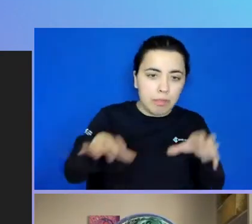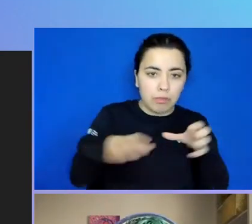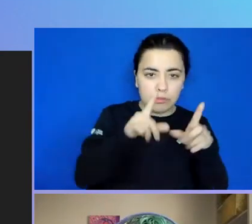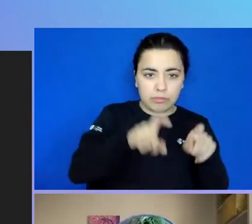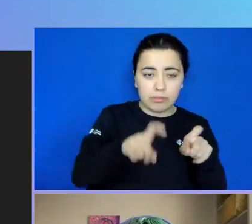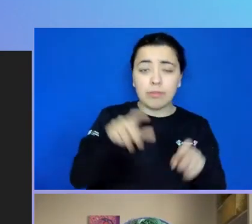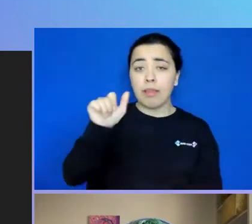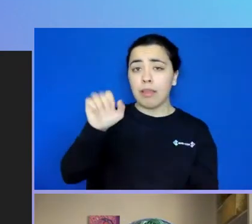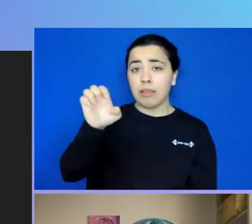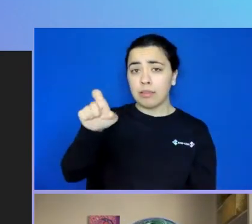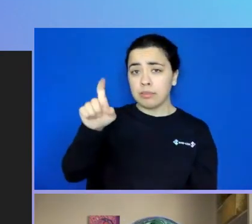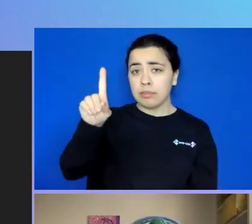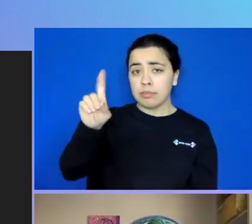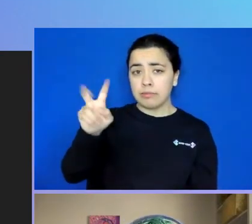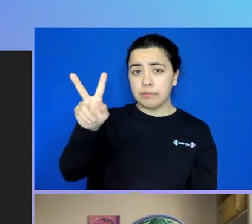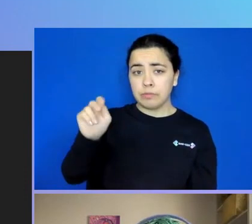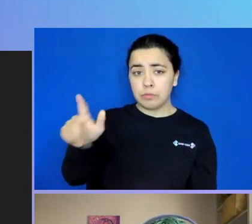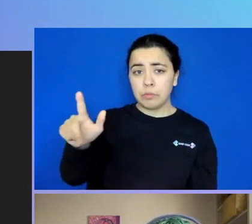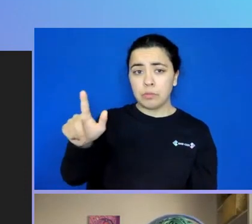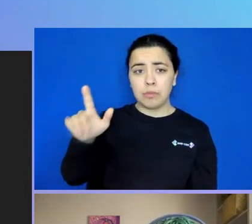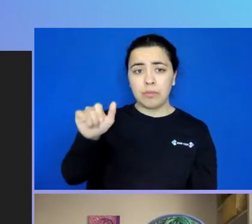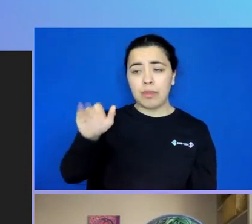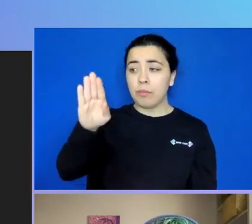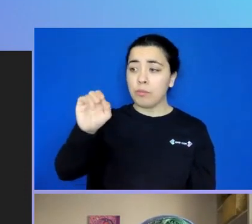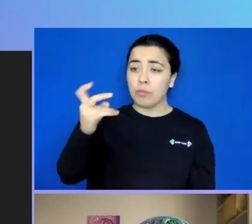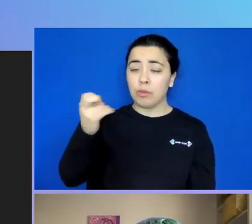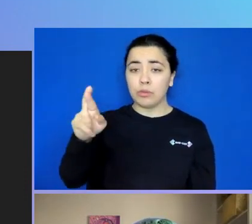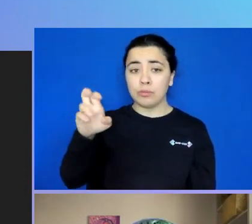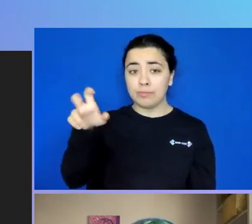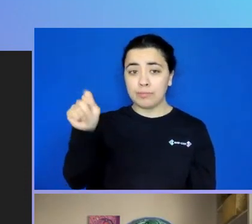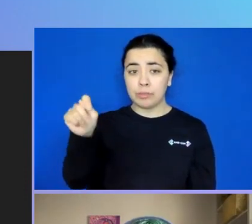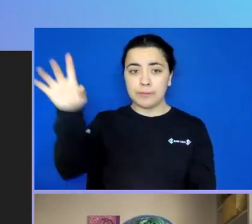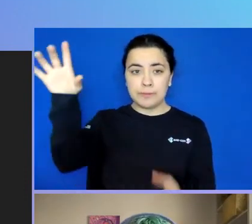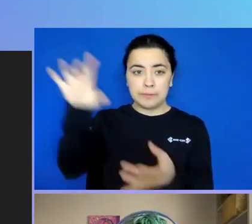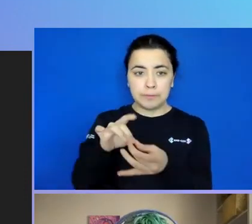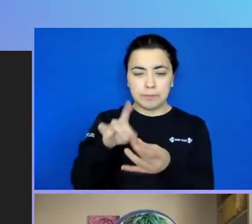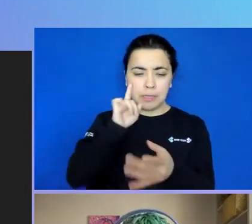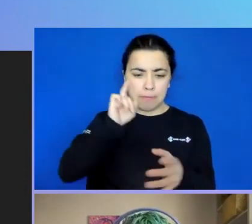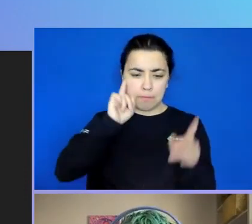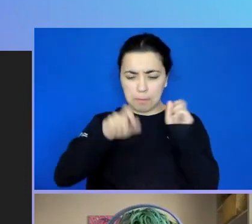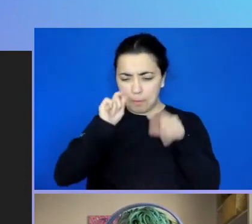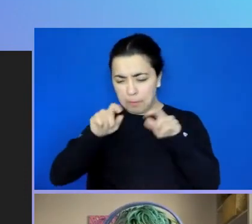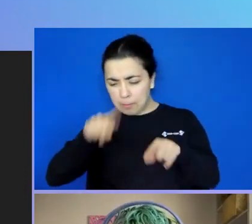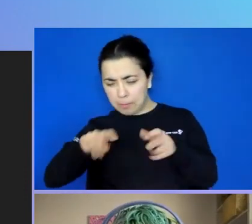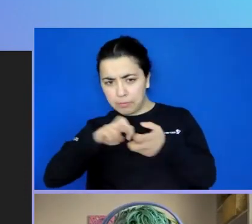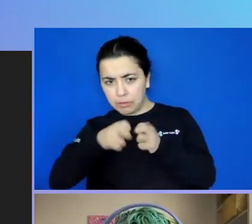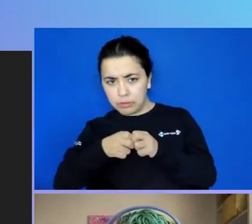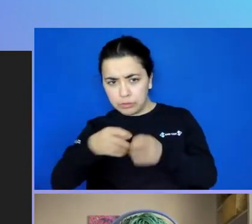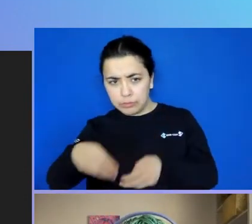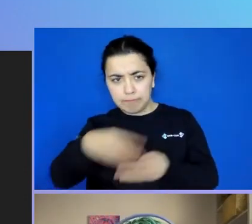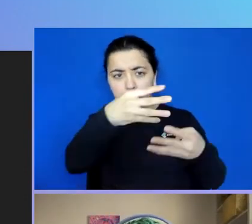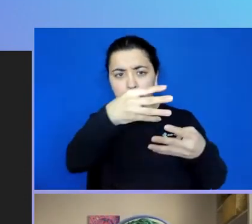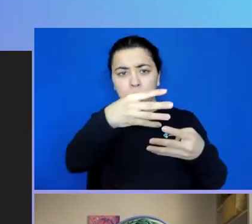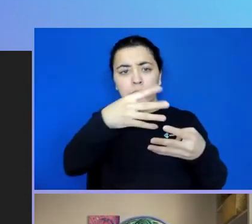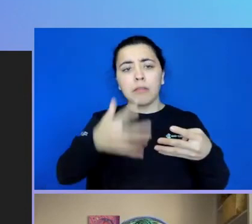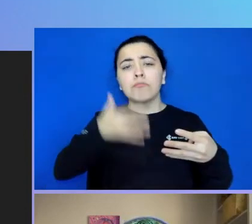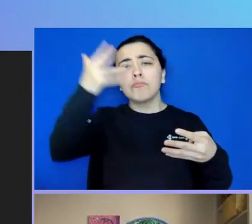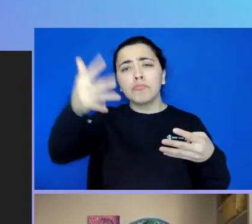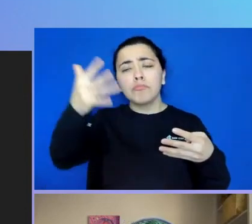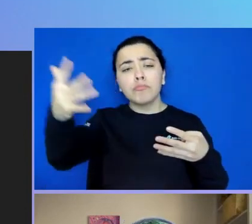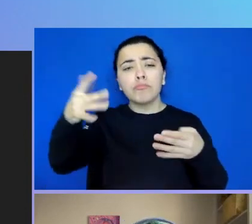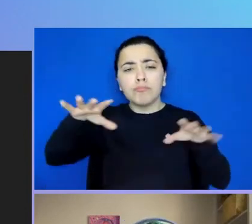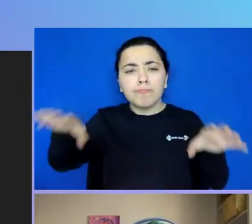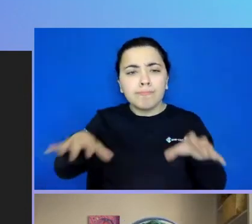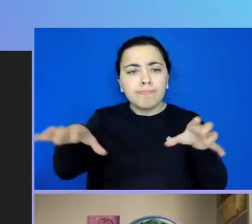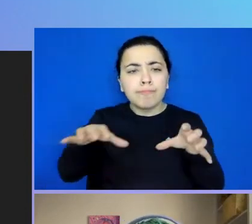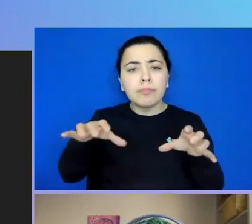browser extension to detect issues in your component library. You could use this on your documentation site as well. So I have a screenshot here